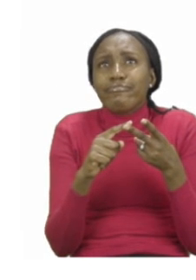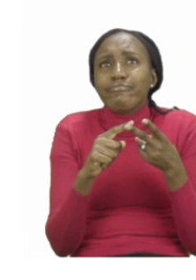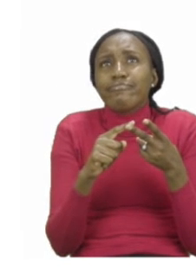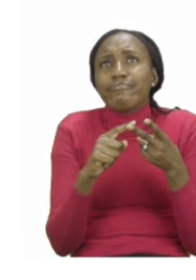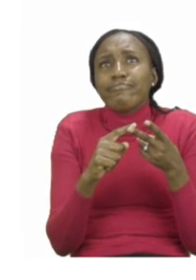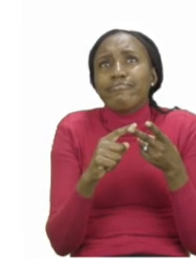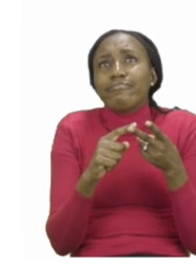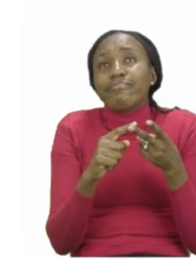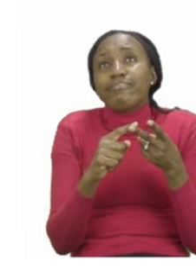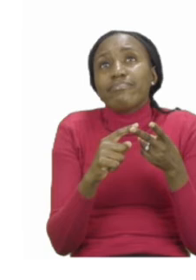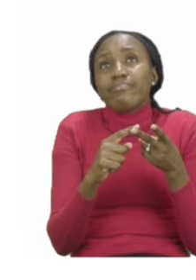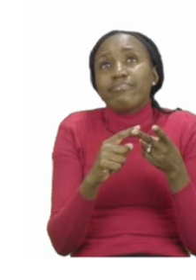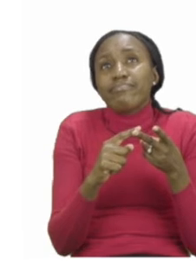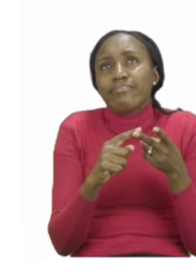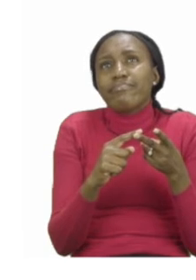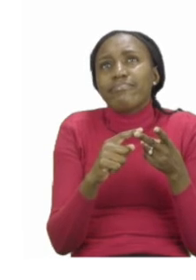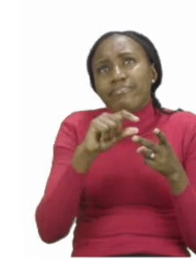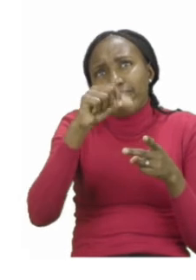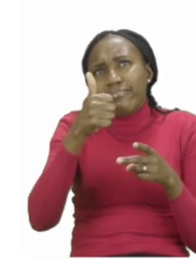you see these two pictures?